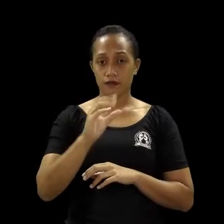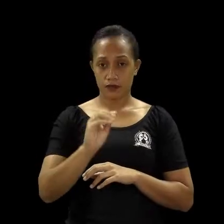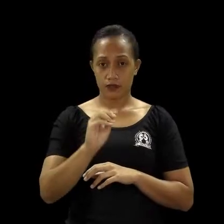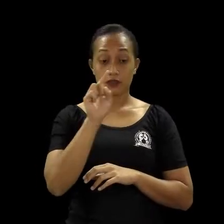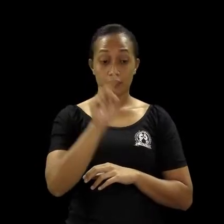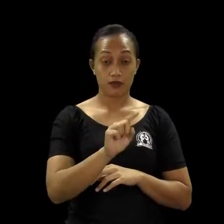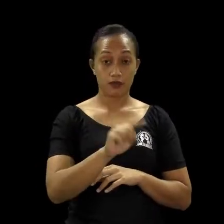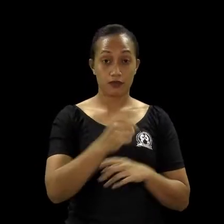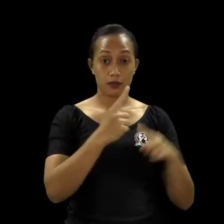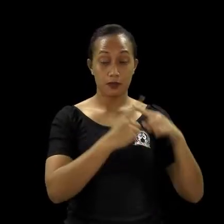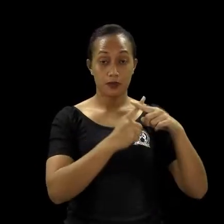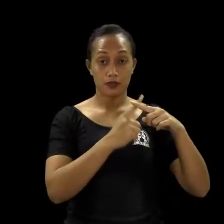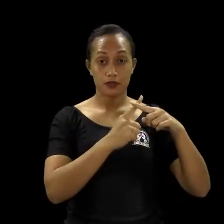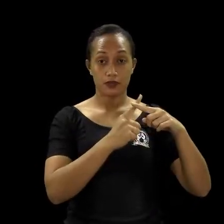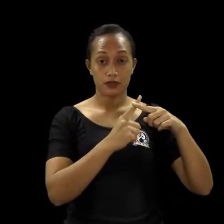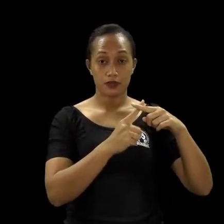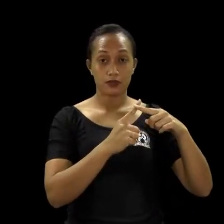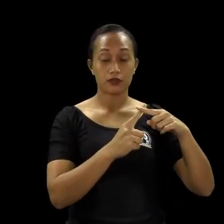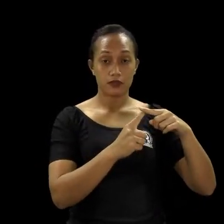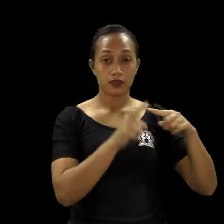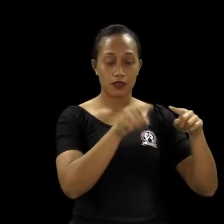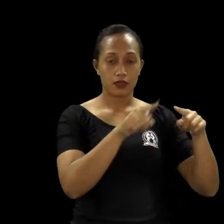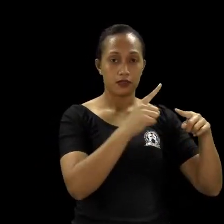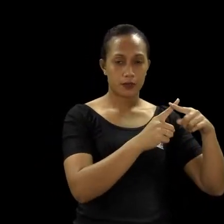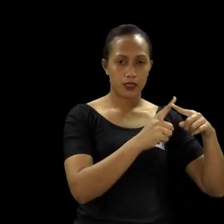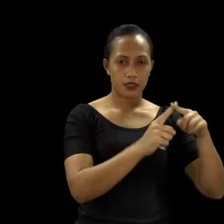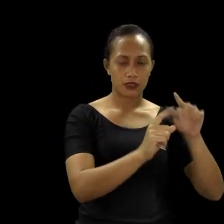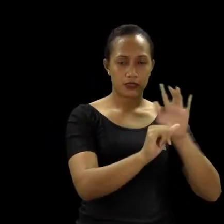and this actually should be a plus right over here. This should be plus